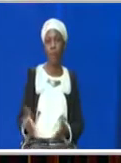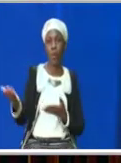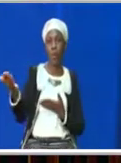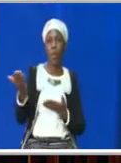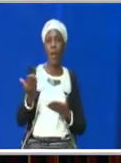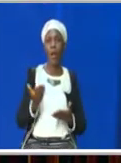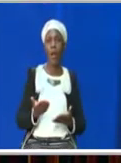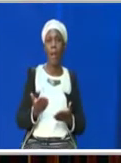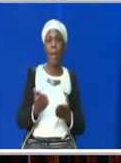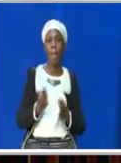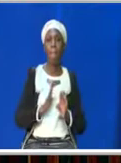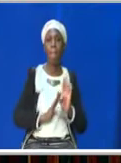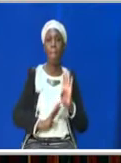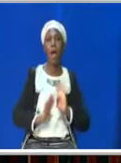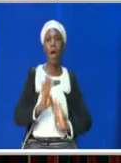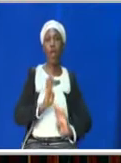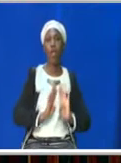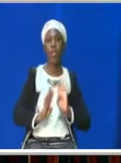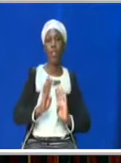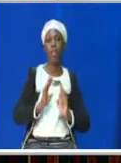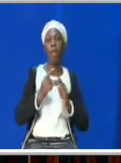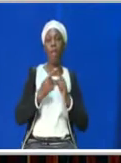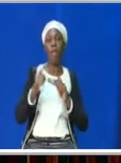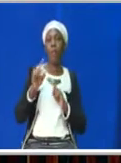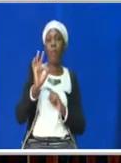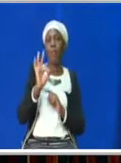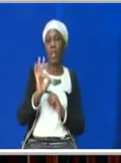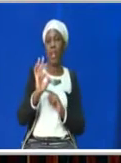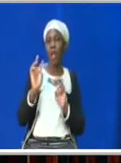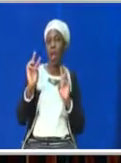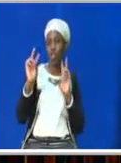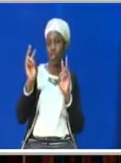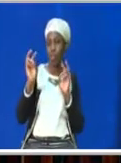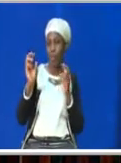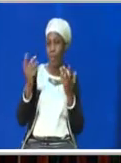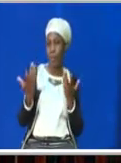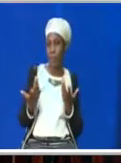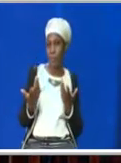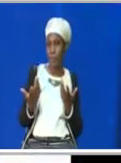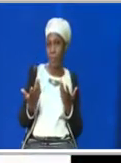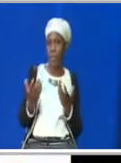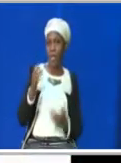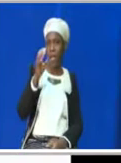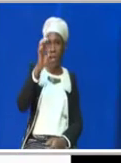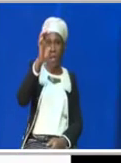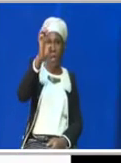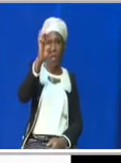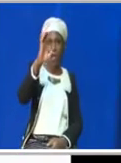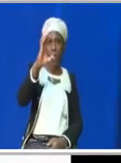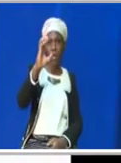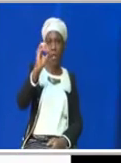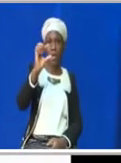Welcome to Biology Form 3. Our topic is ecology.